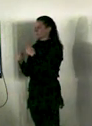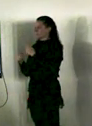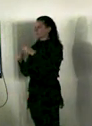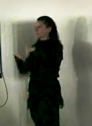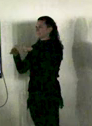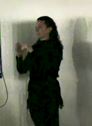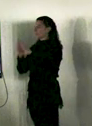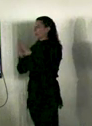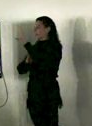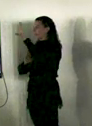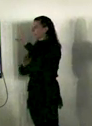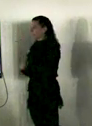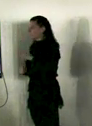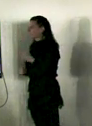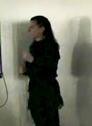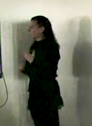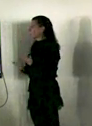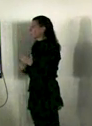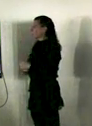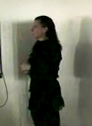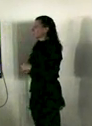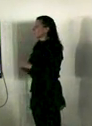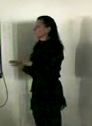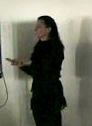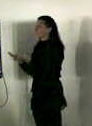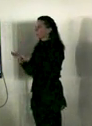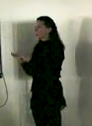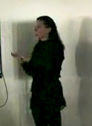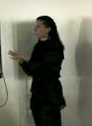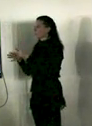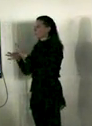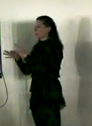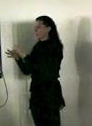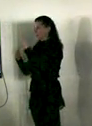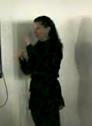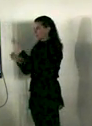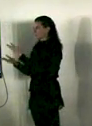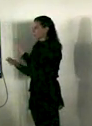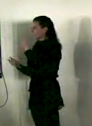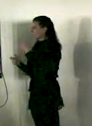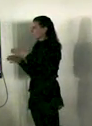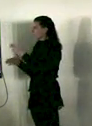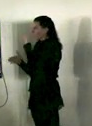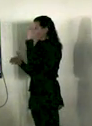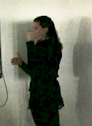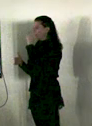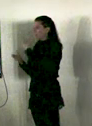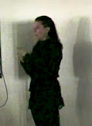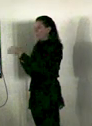support who you can and then let them know why. All right.